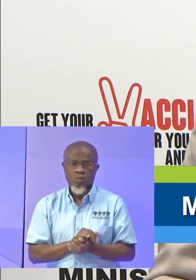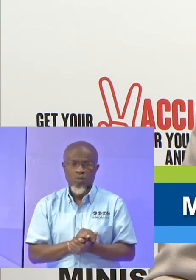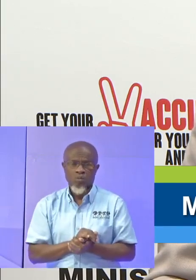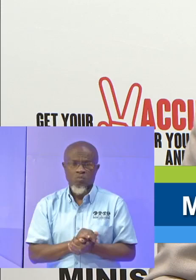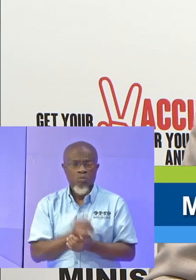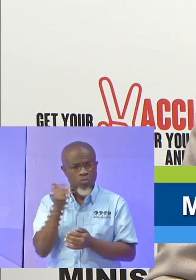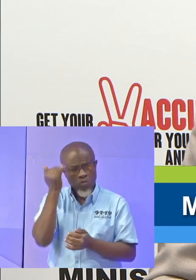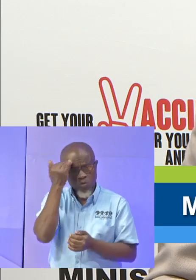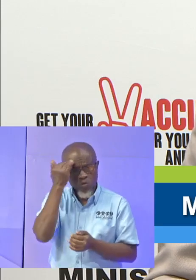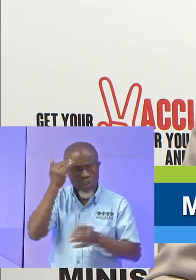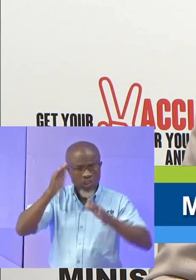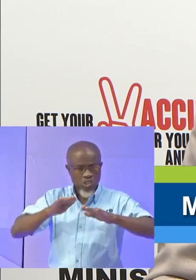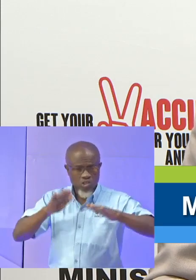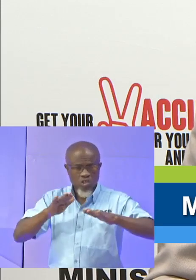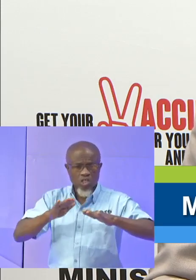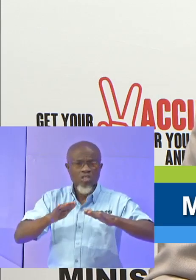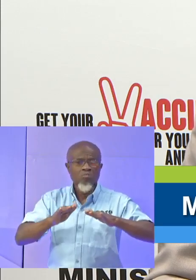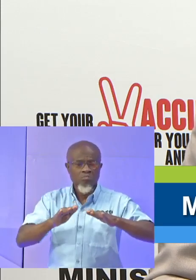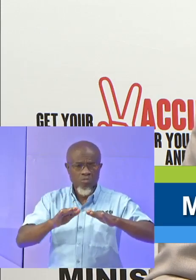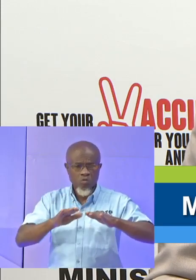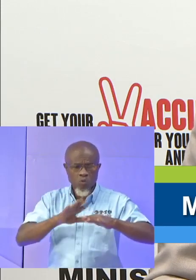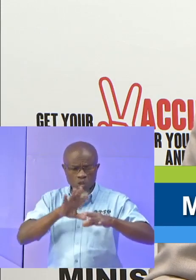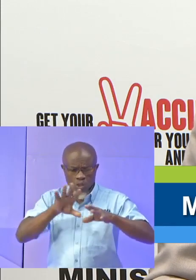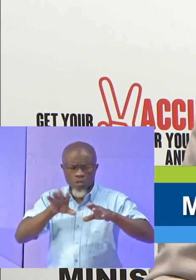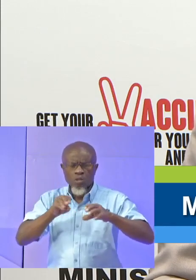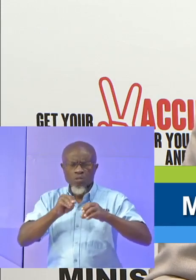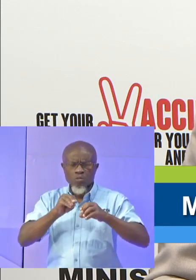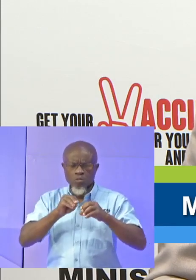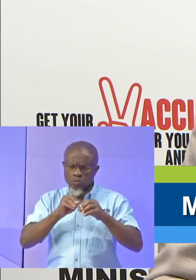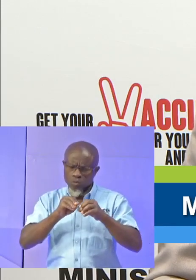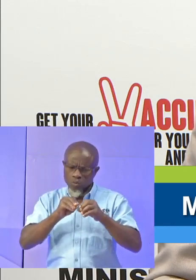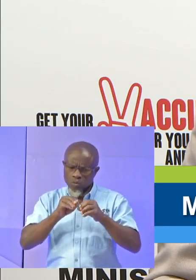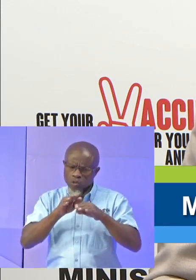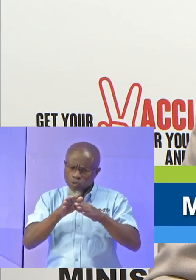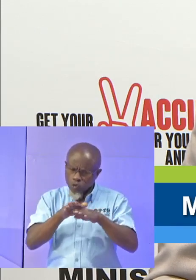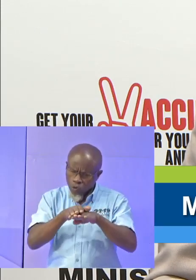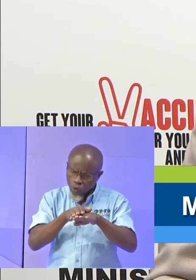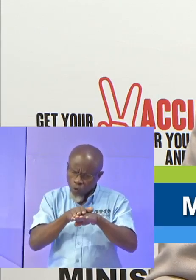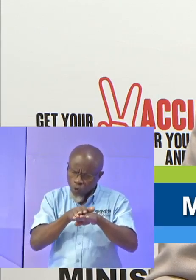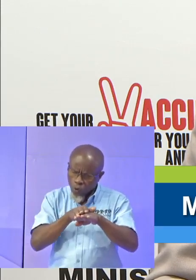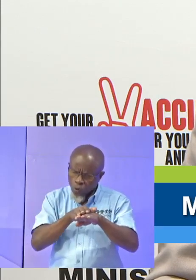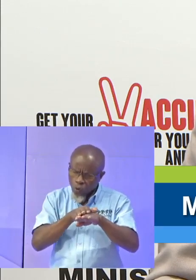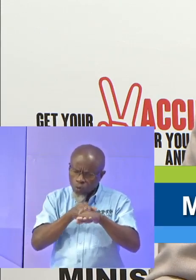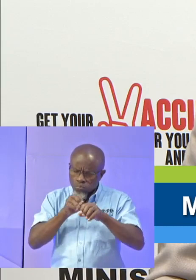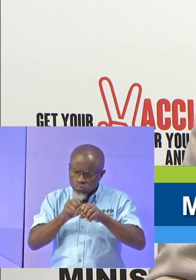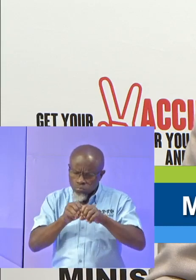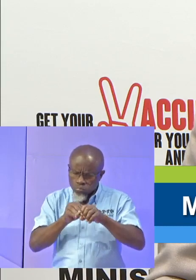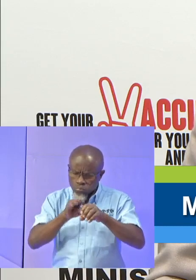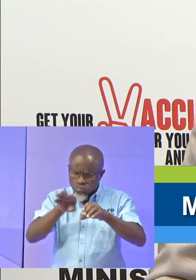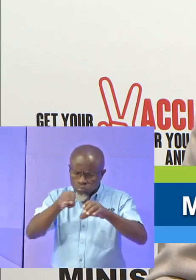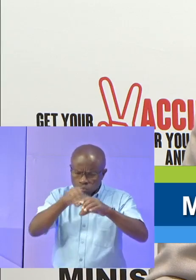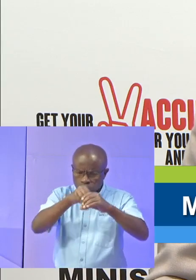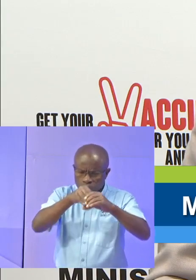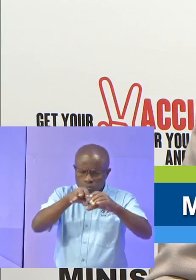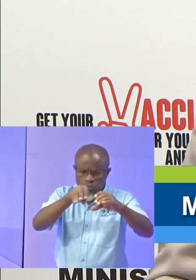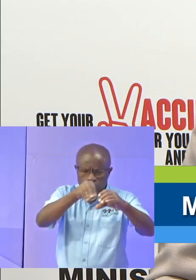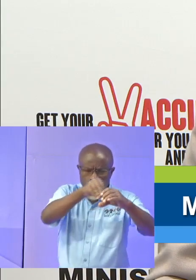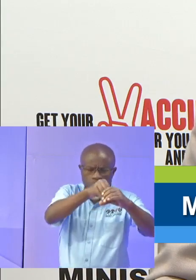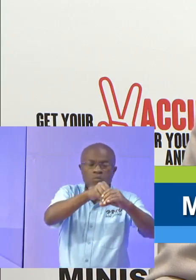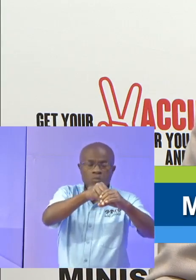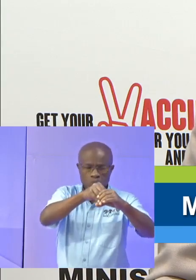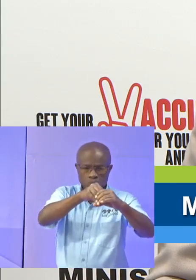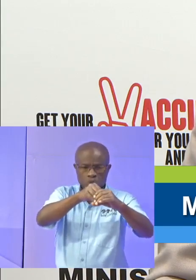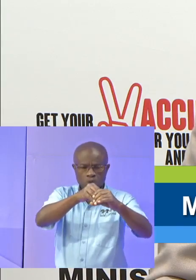who are gradually being reintroduced into physical classrooms is a very wise move.